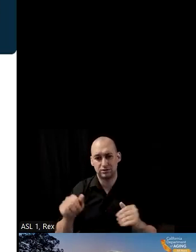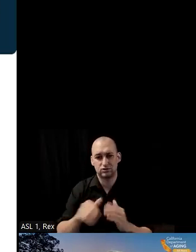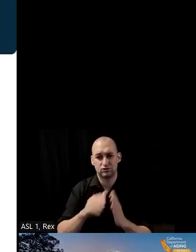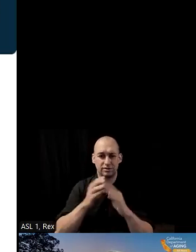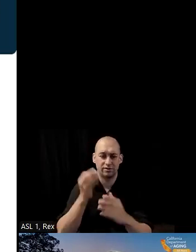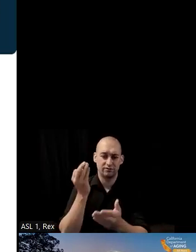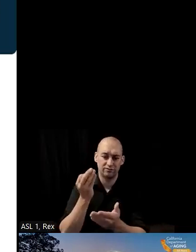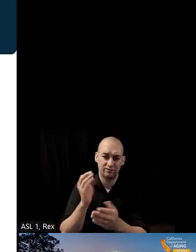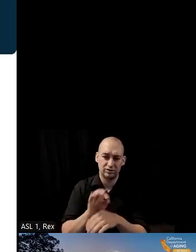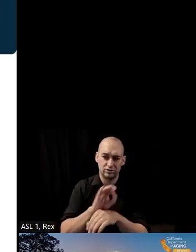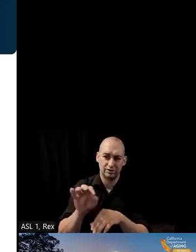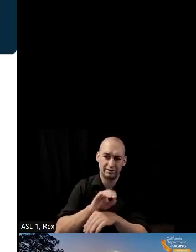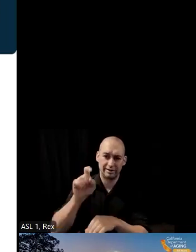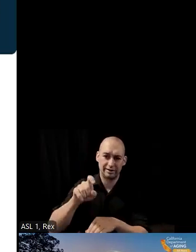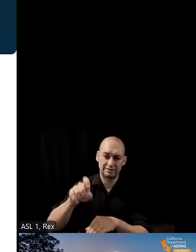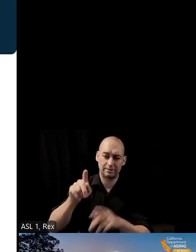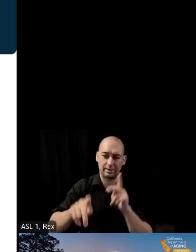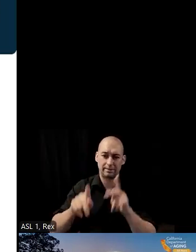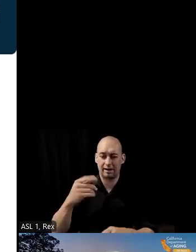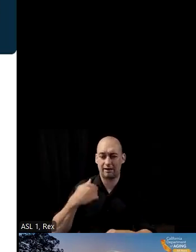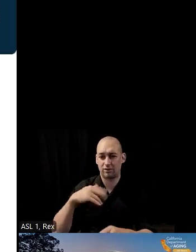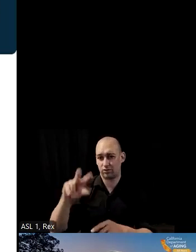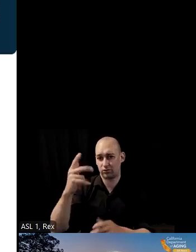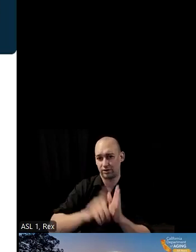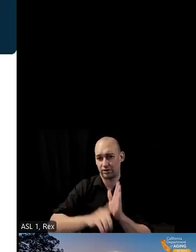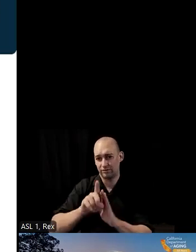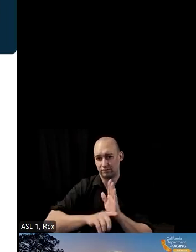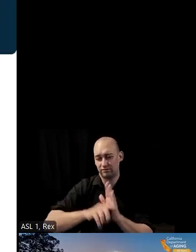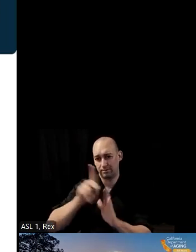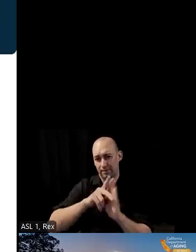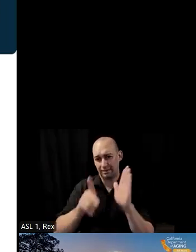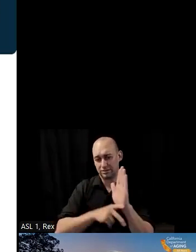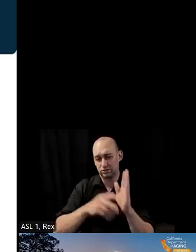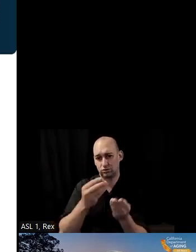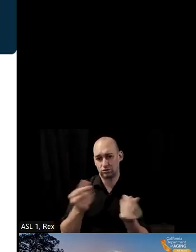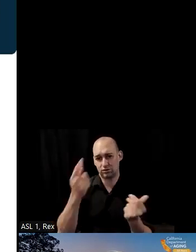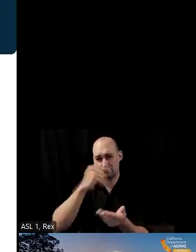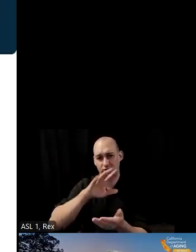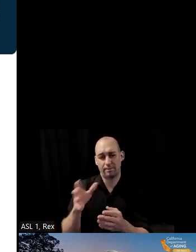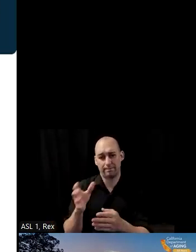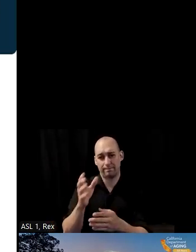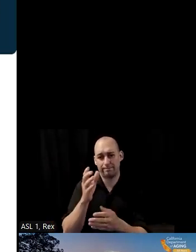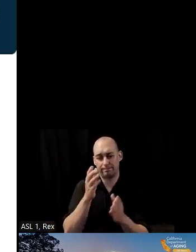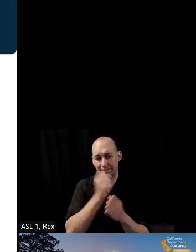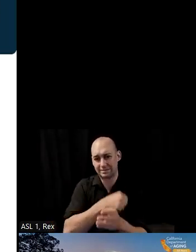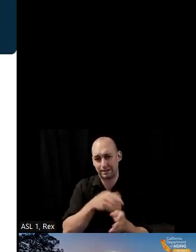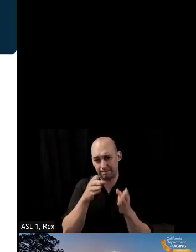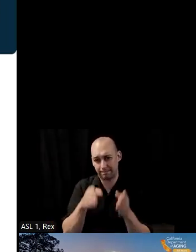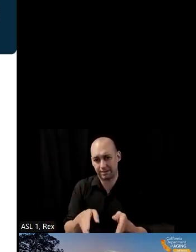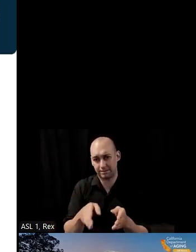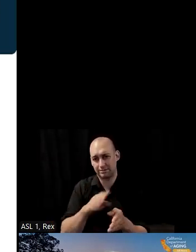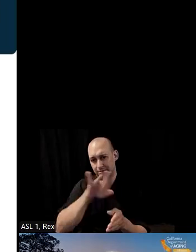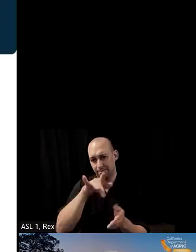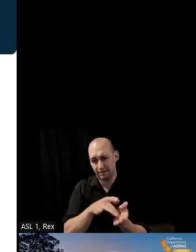have. Third is developing policy solutions for this missing middle population. And then finally, delivering a final